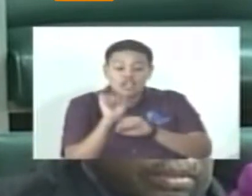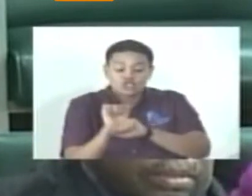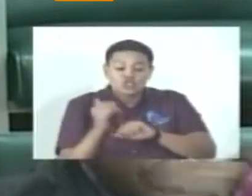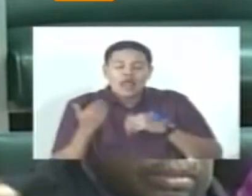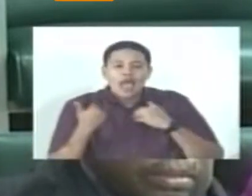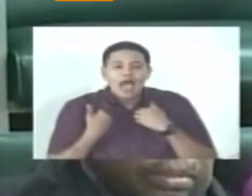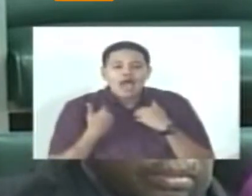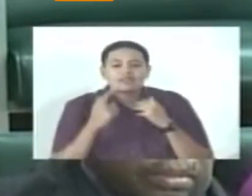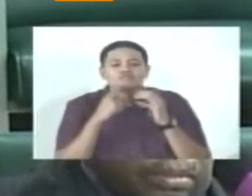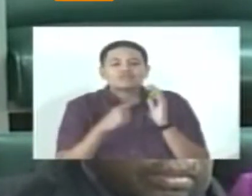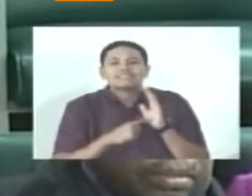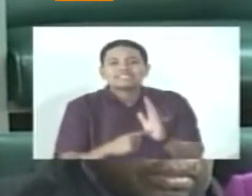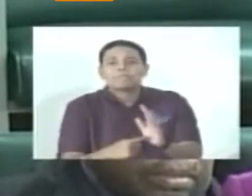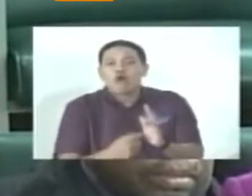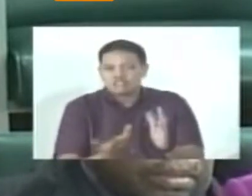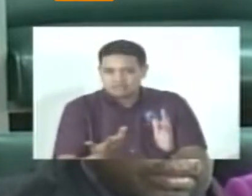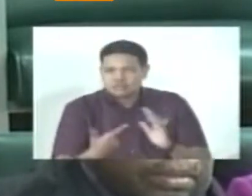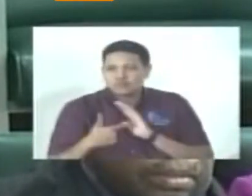have symbols.